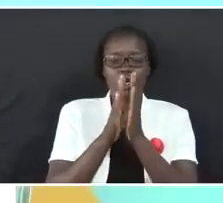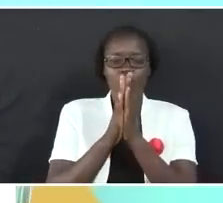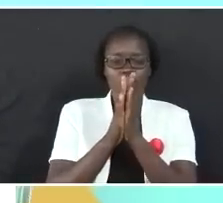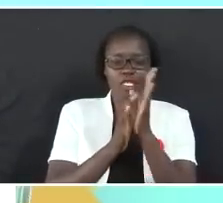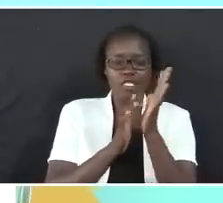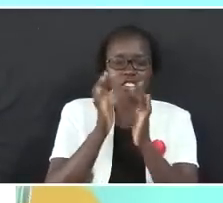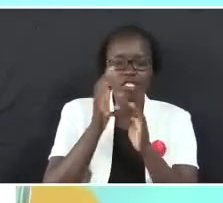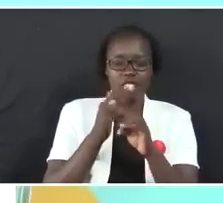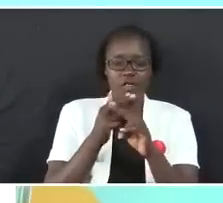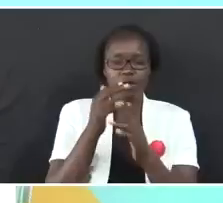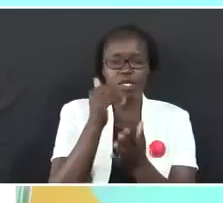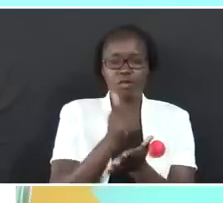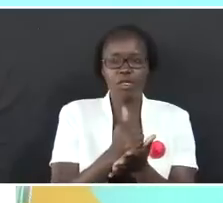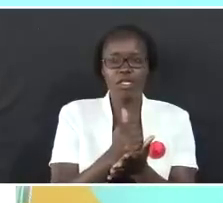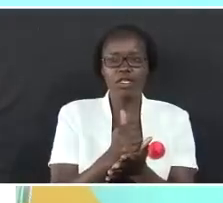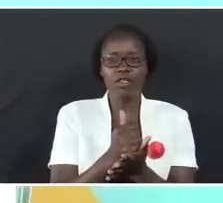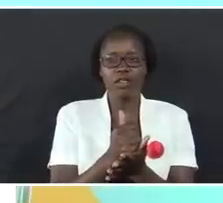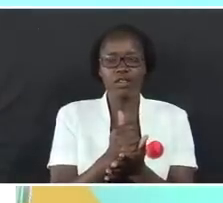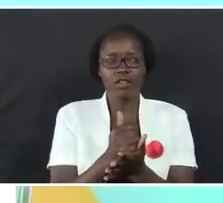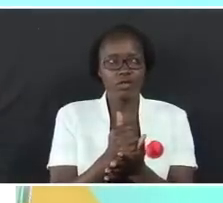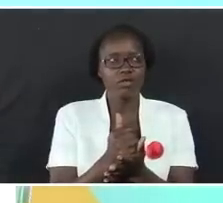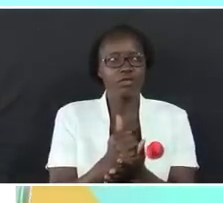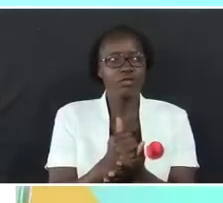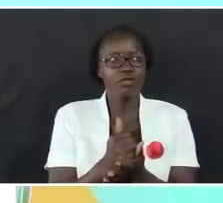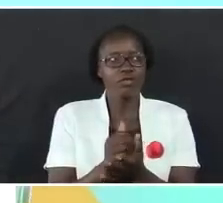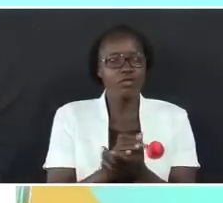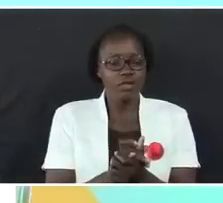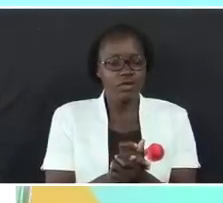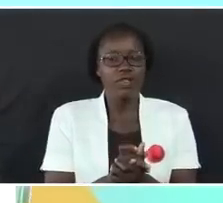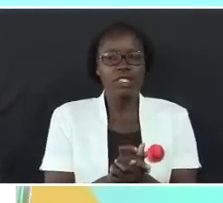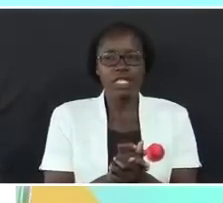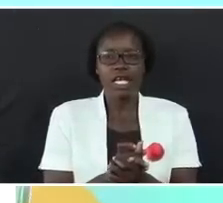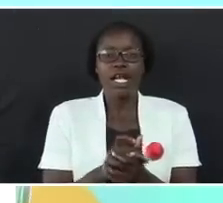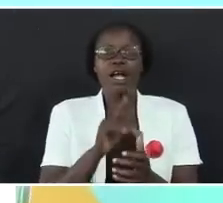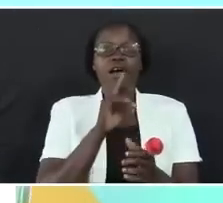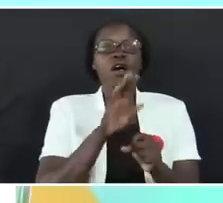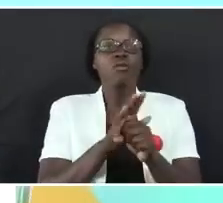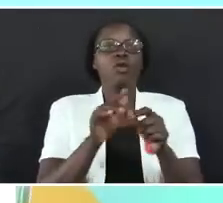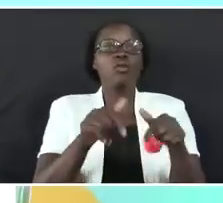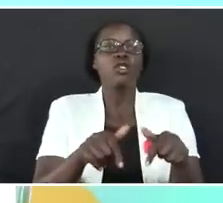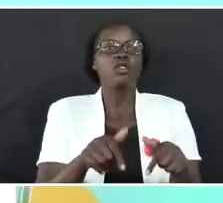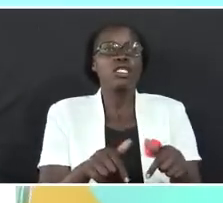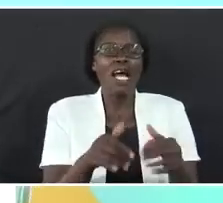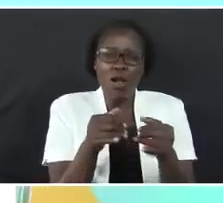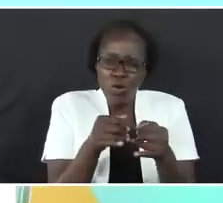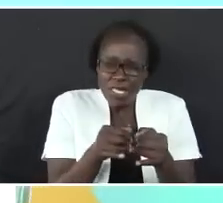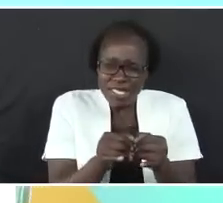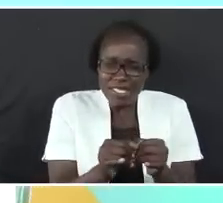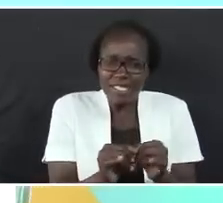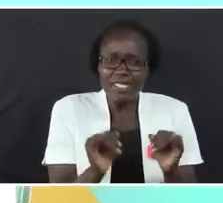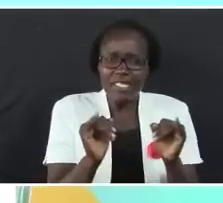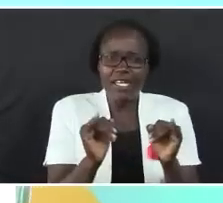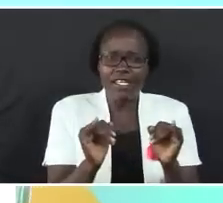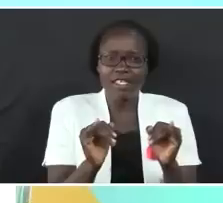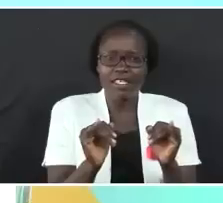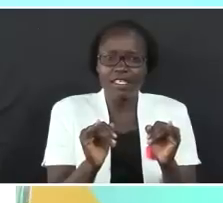prayer in Jesus' name. Amen. I had promised that today I will try and